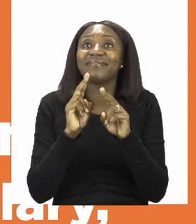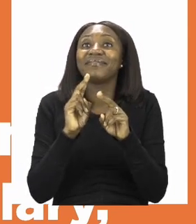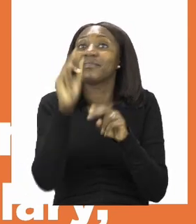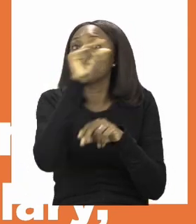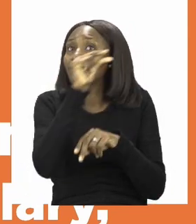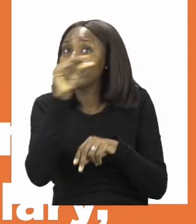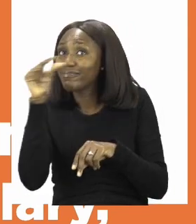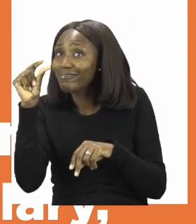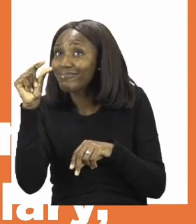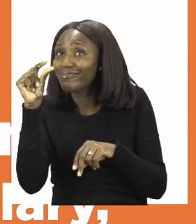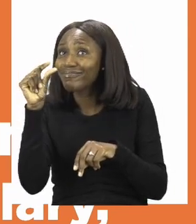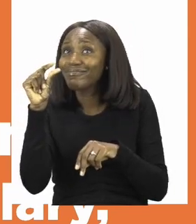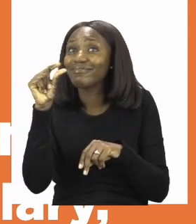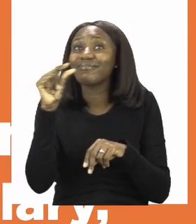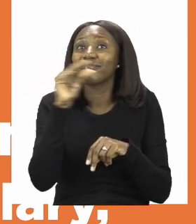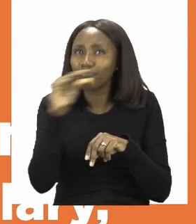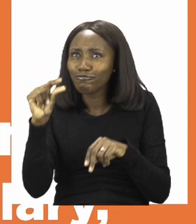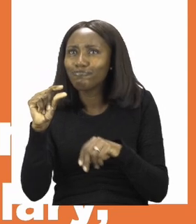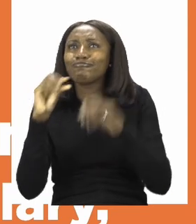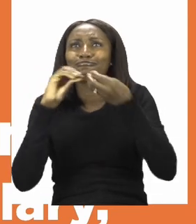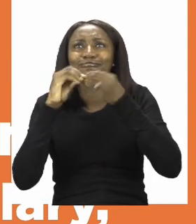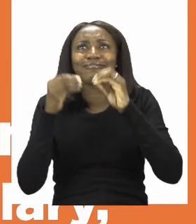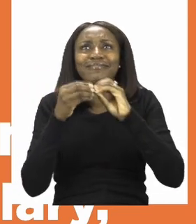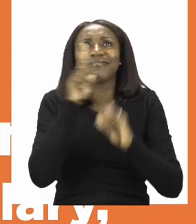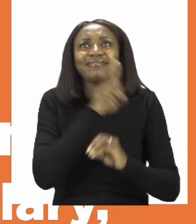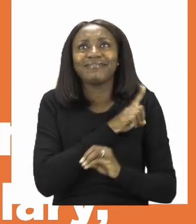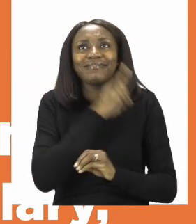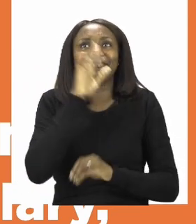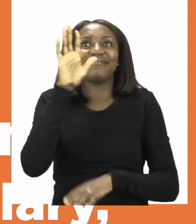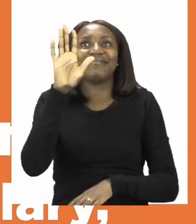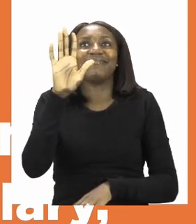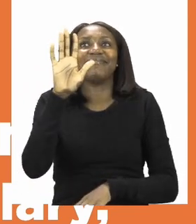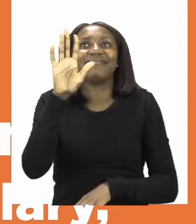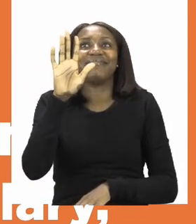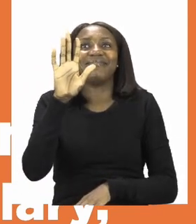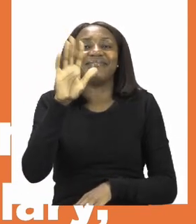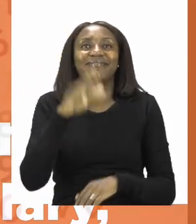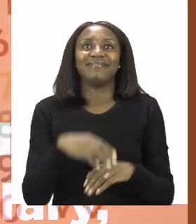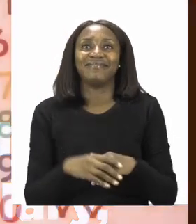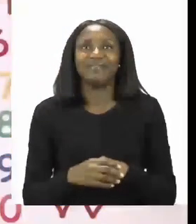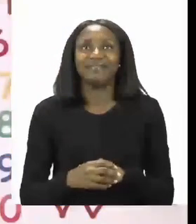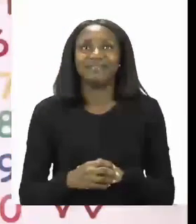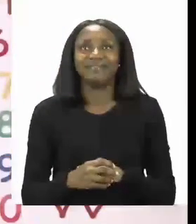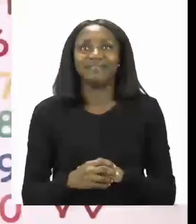vocabulary, sight words, and the number 15.